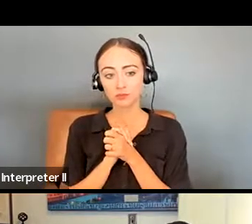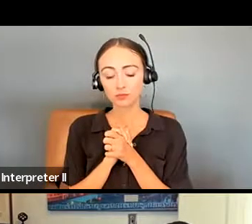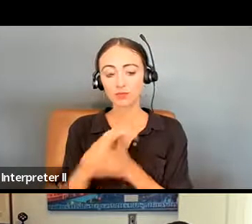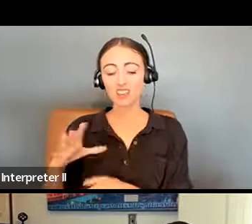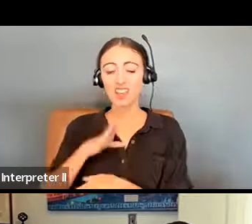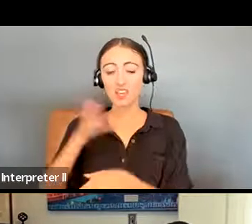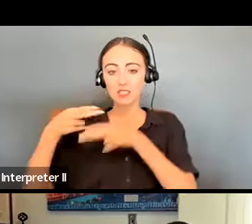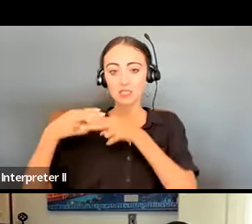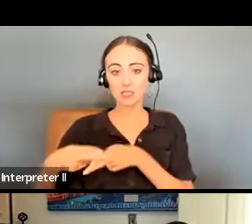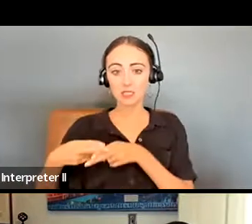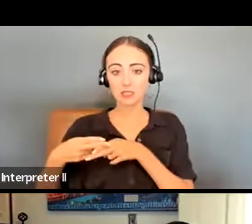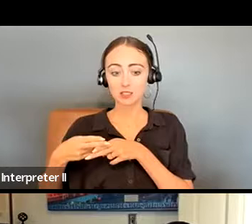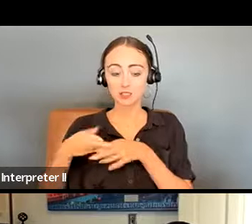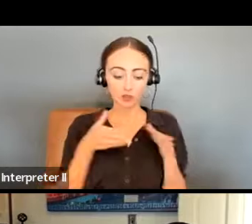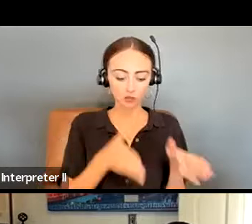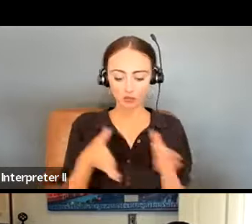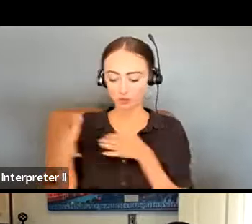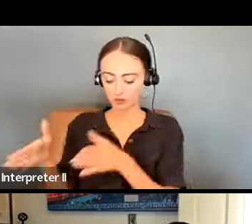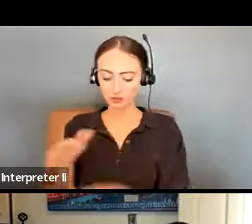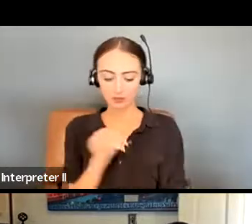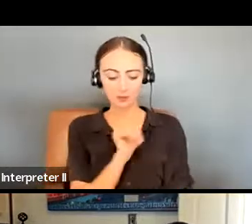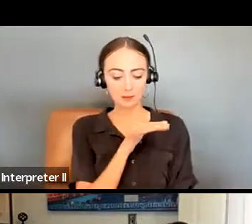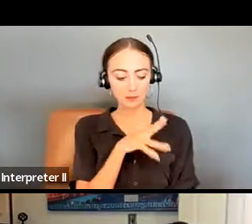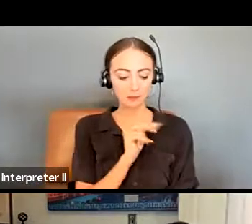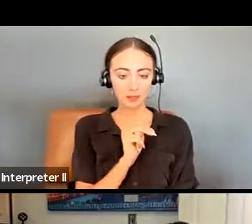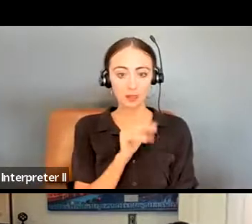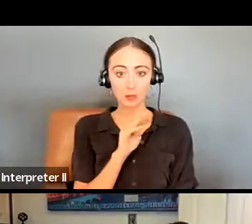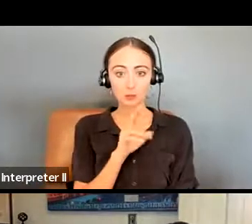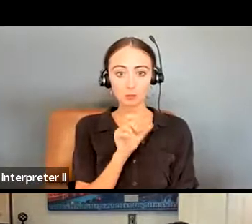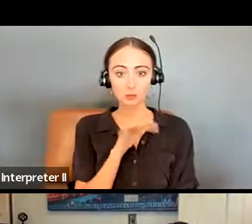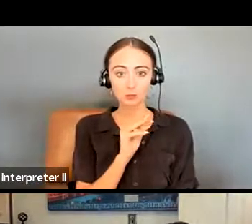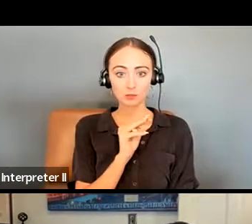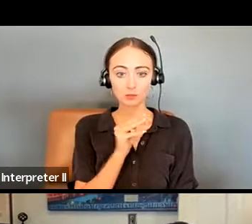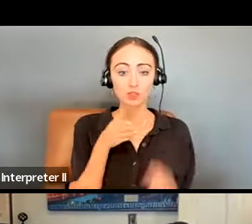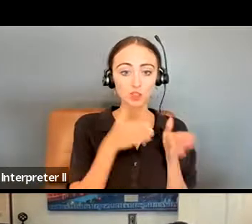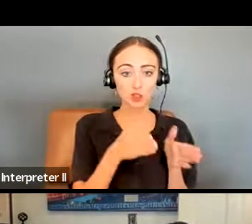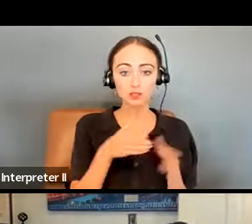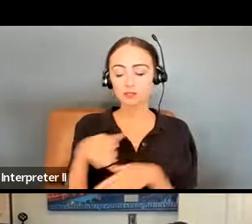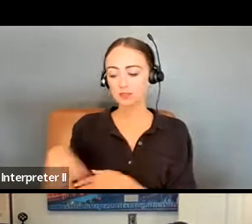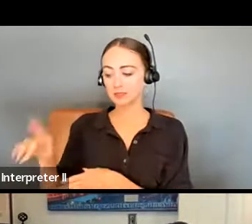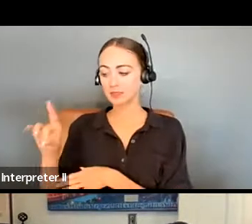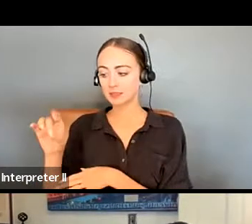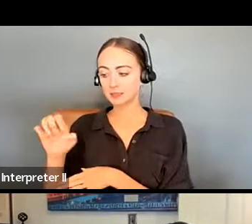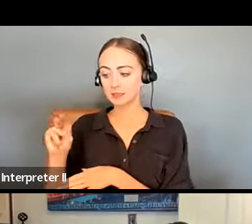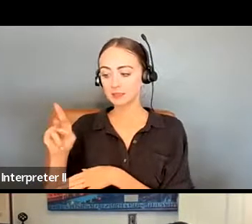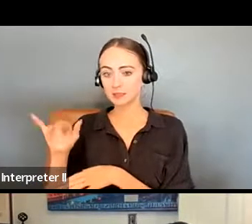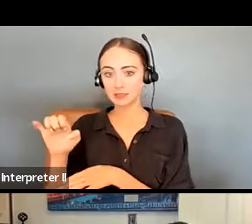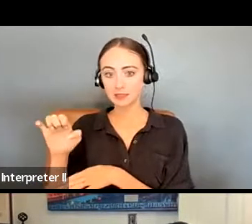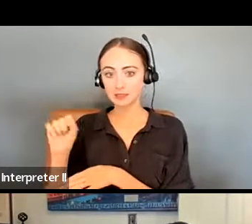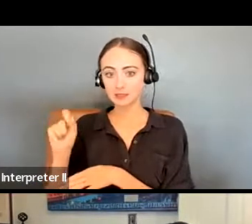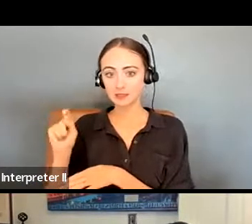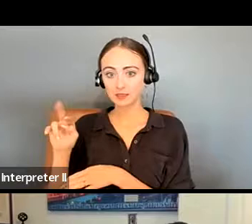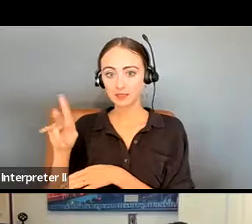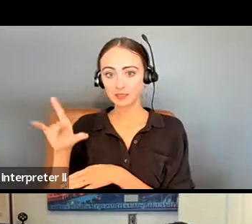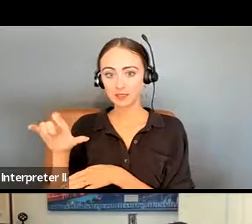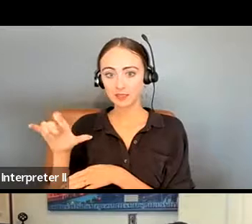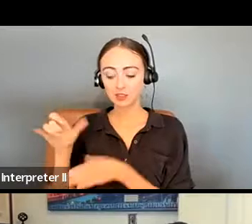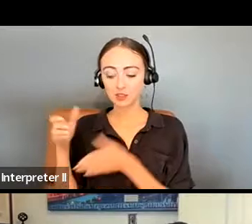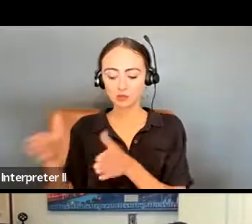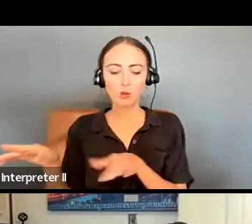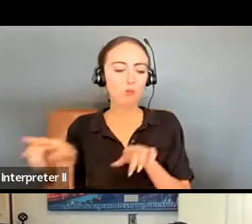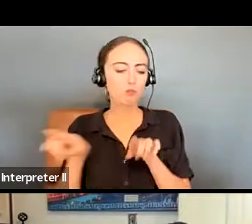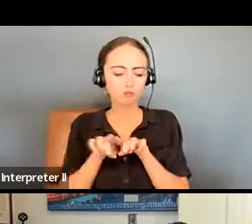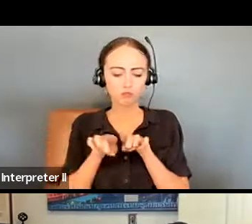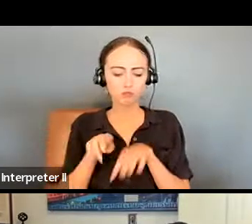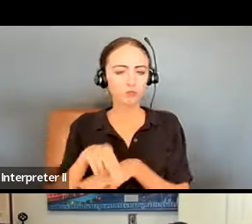Officially designating these 2 streets as Amin Muslim Street and Denise Stanley Street, both in Northeast, will be a fitting tribute to